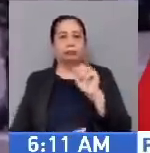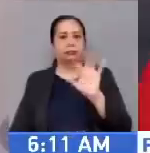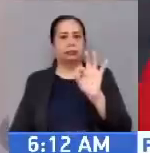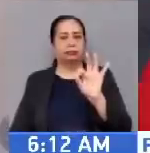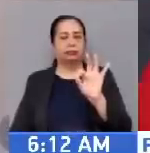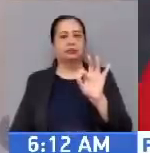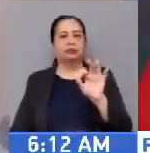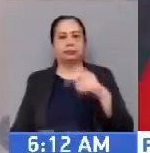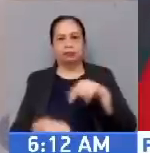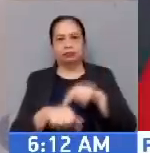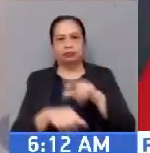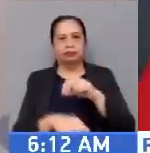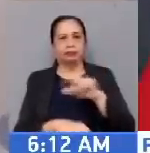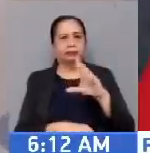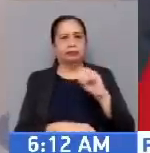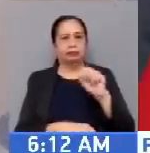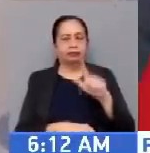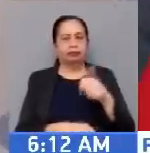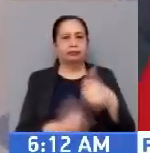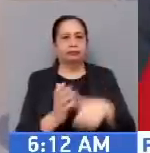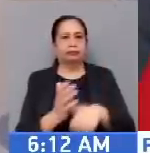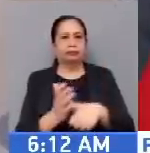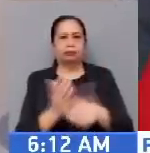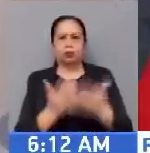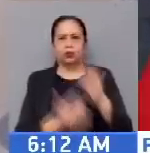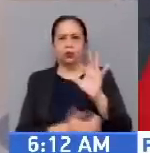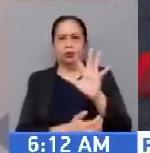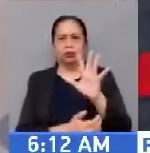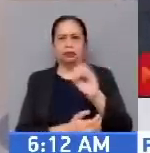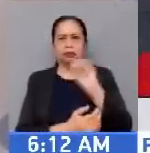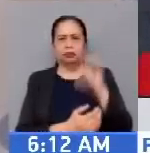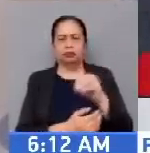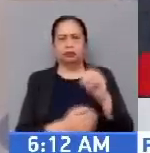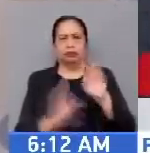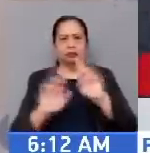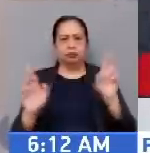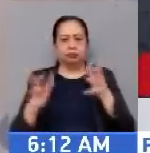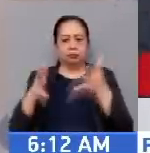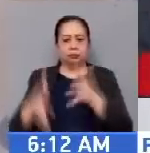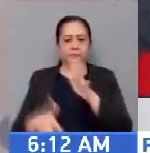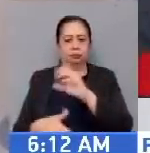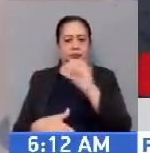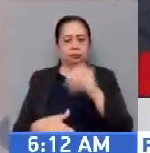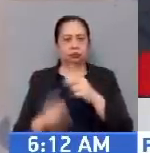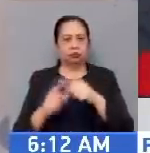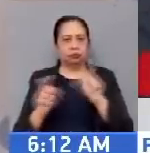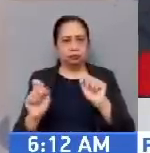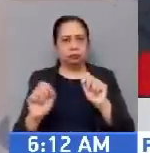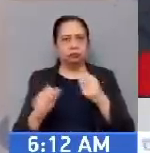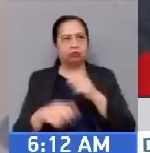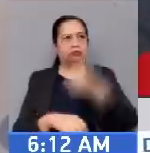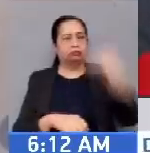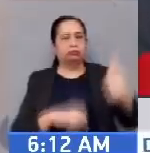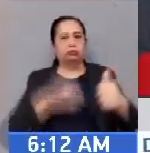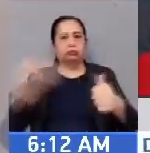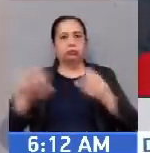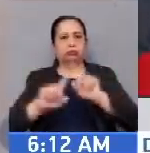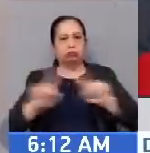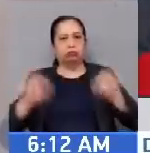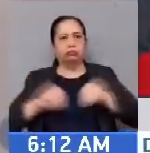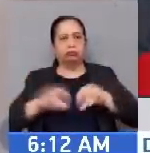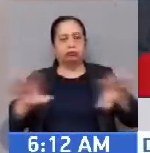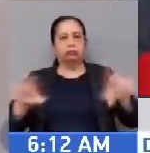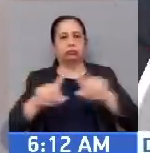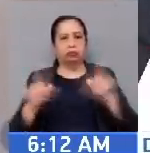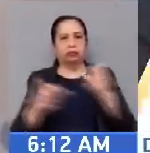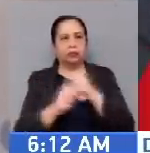Elections. We are almost 95% ready. The remaining 5% is now for the actual deployment and of course, securing our